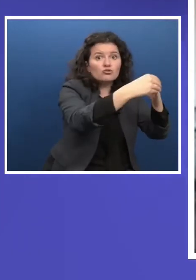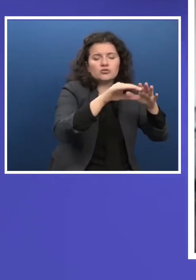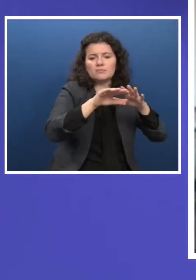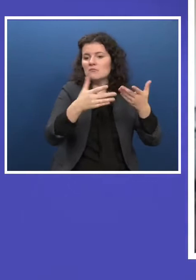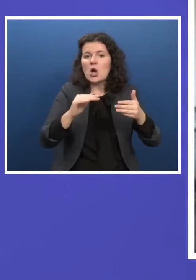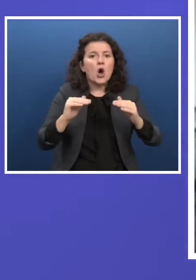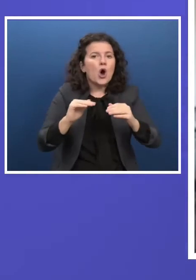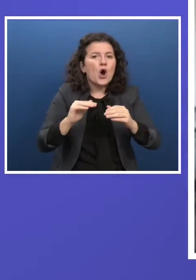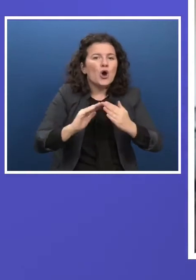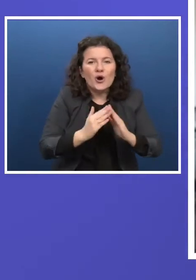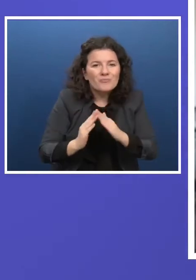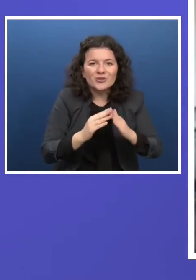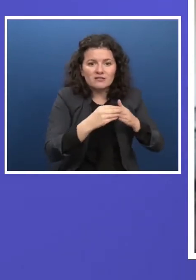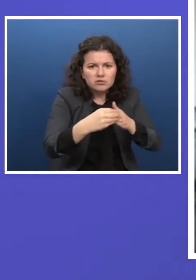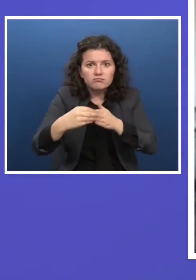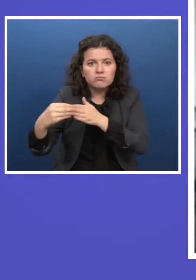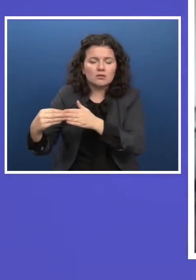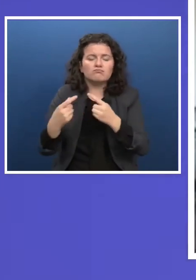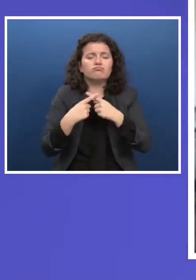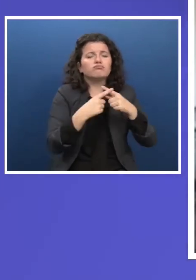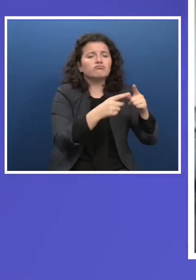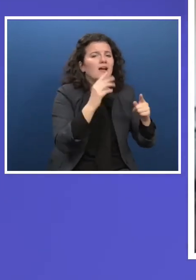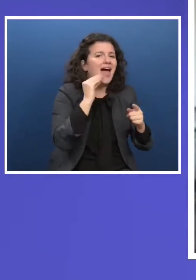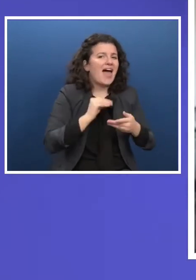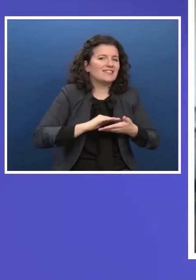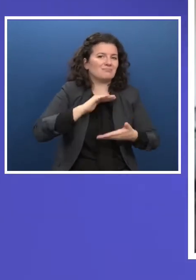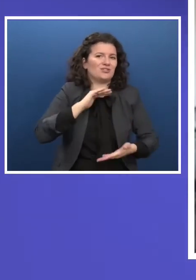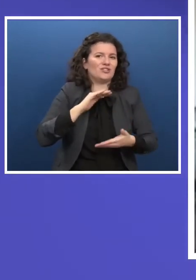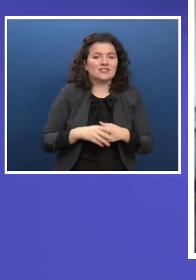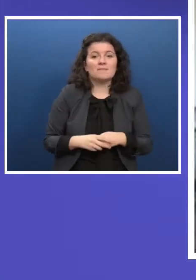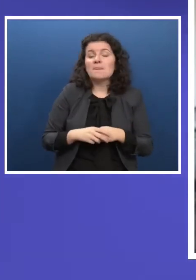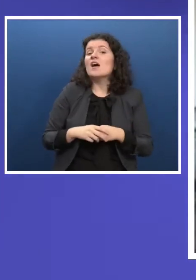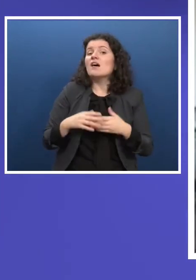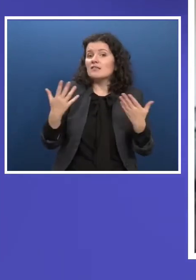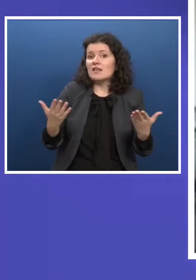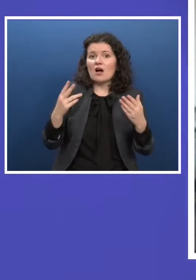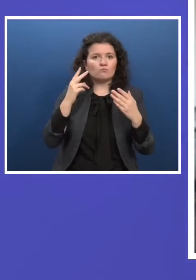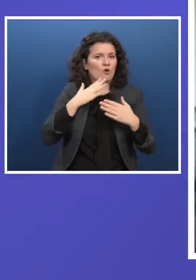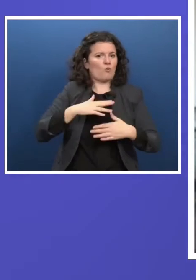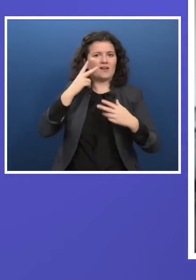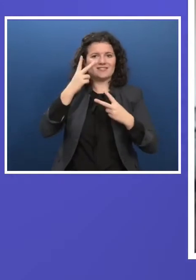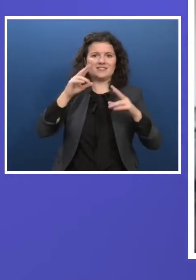you to present on gender equity and global health leadership, good for women, good for health.